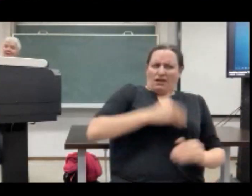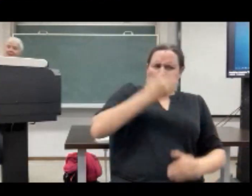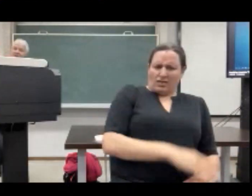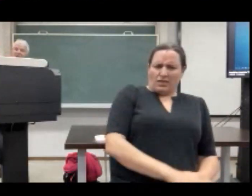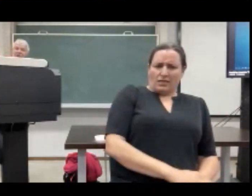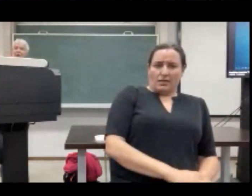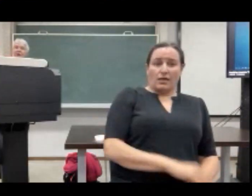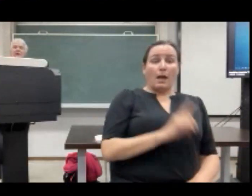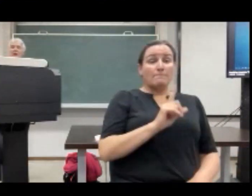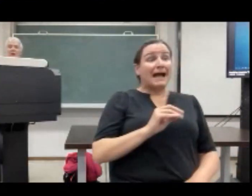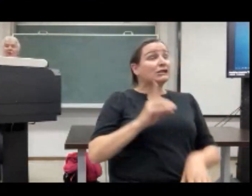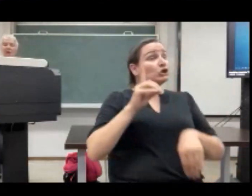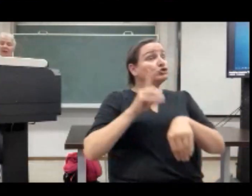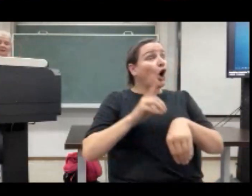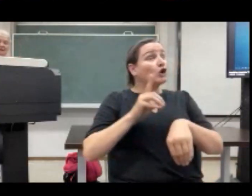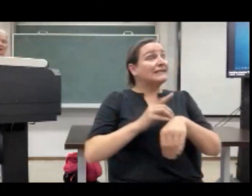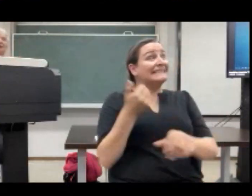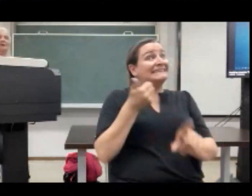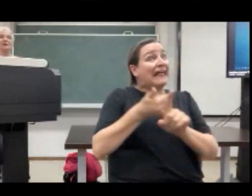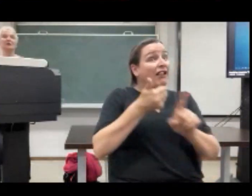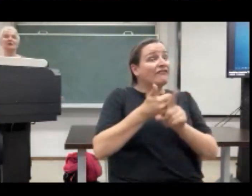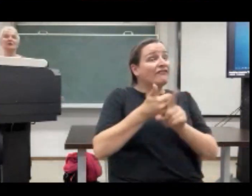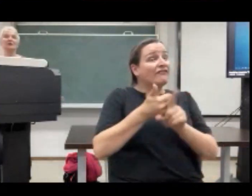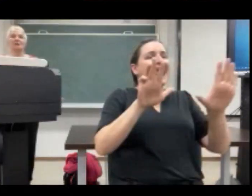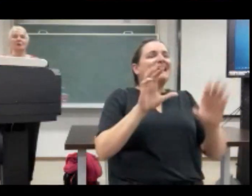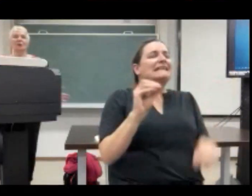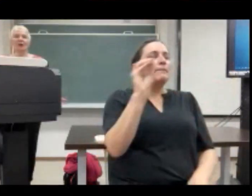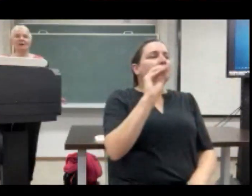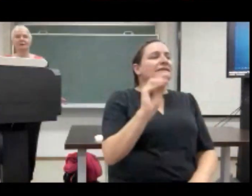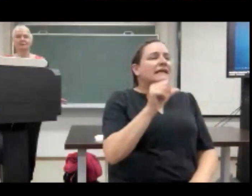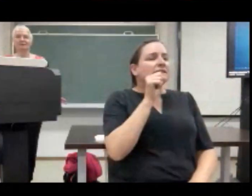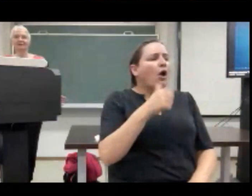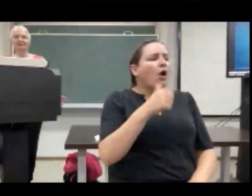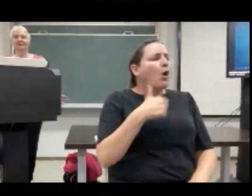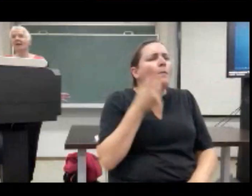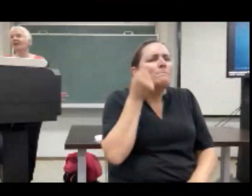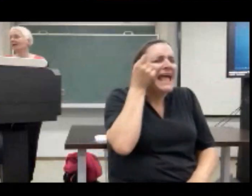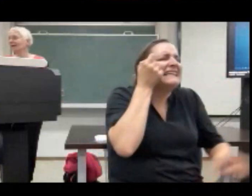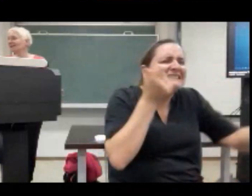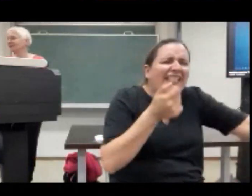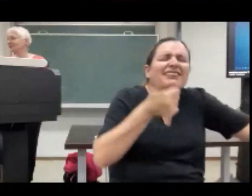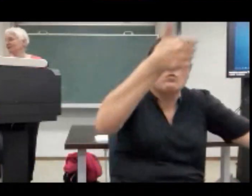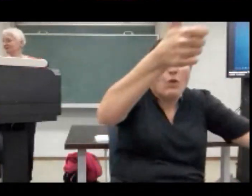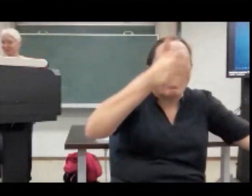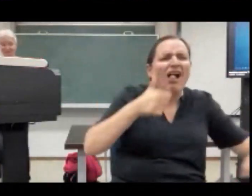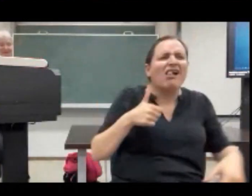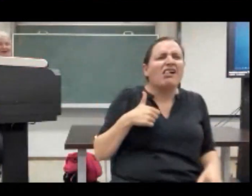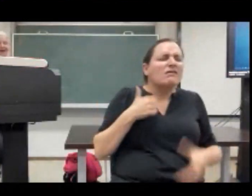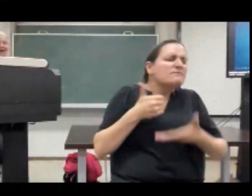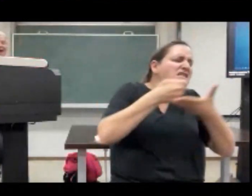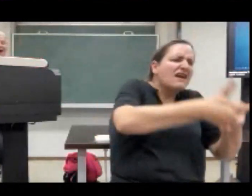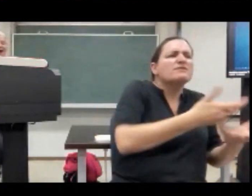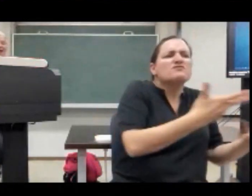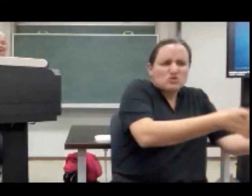of the practitioners thought they could communicate the diagnosis and treatment well. Aha, sorry.